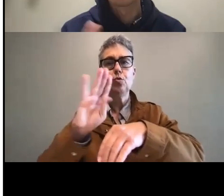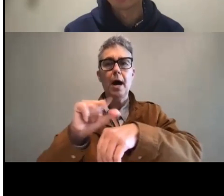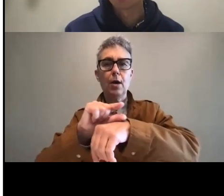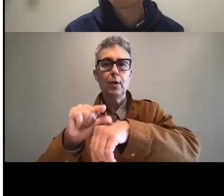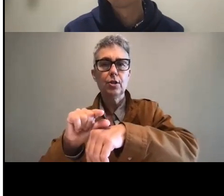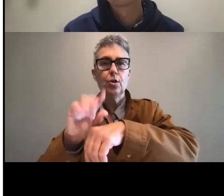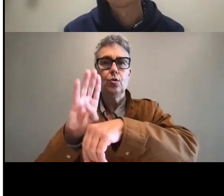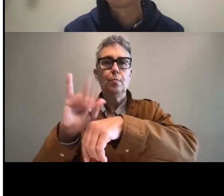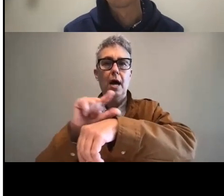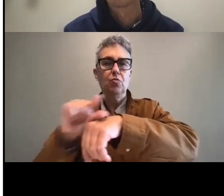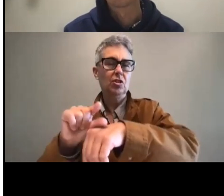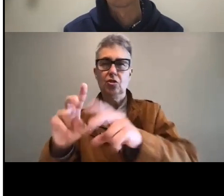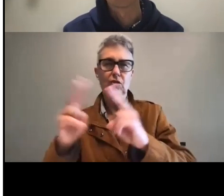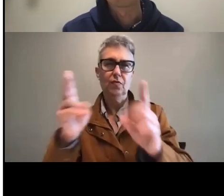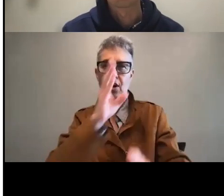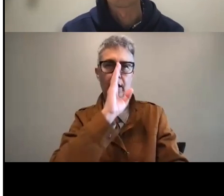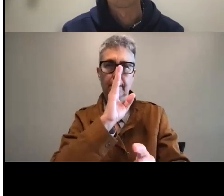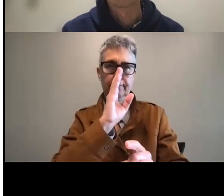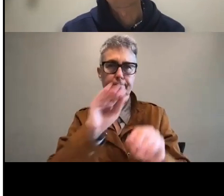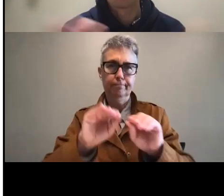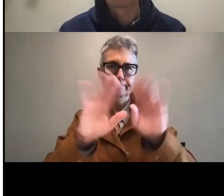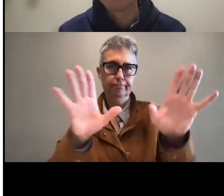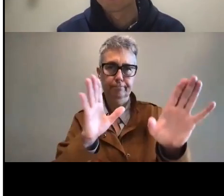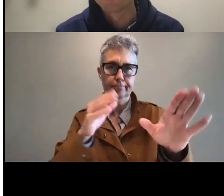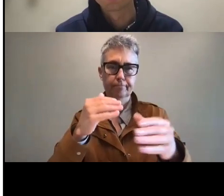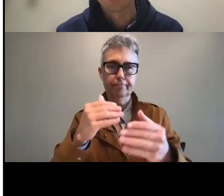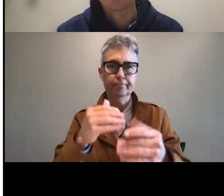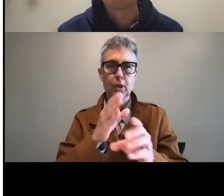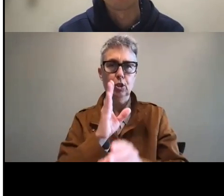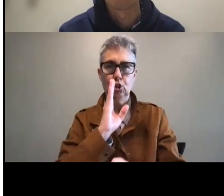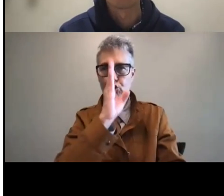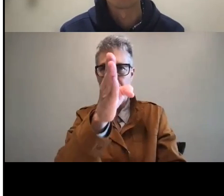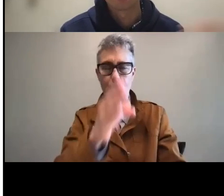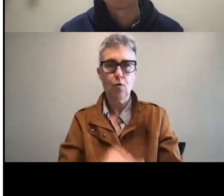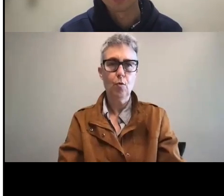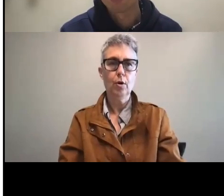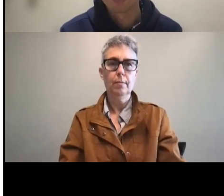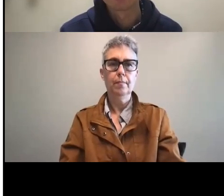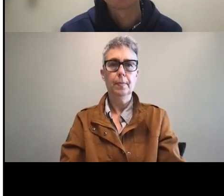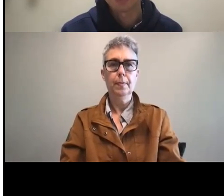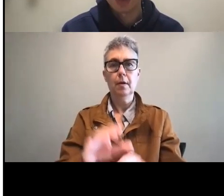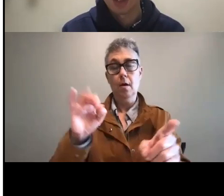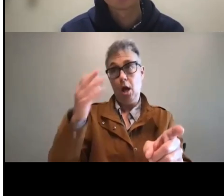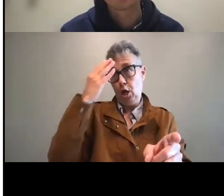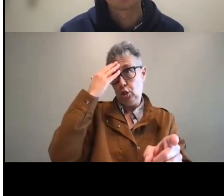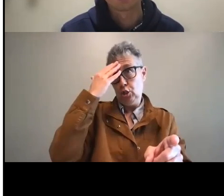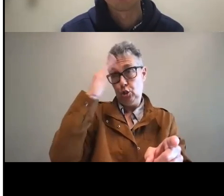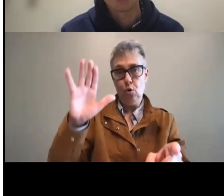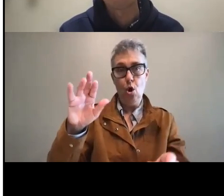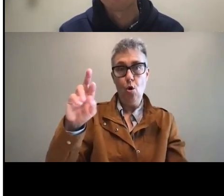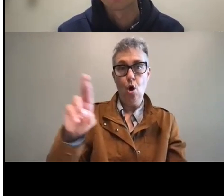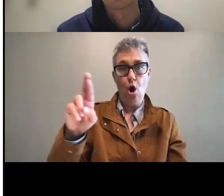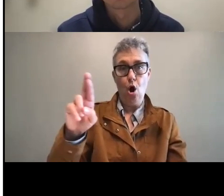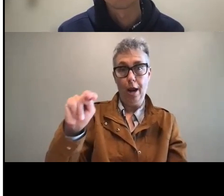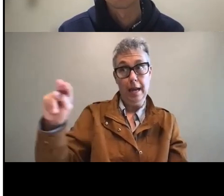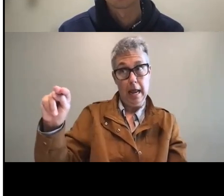guess this is straightforward. So if you don't know what recurrent neural network is, just in case, then we can